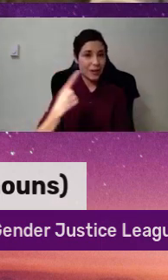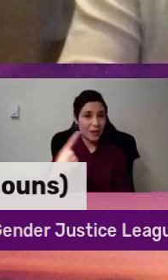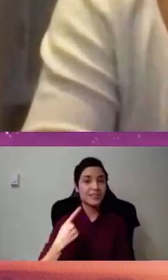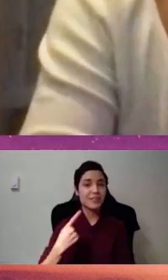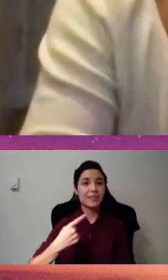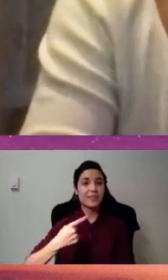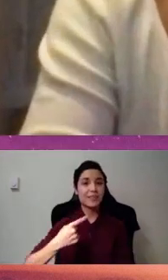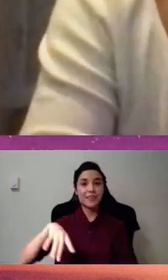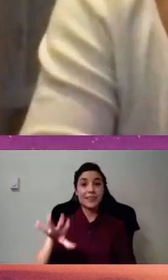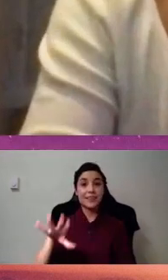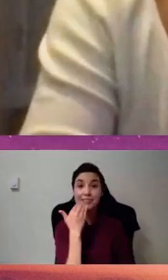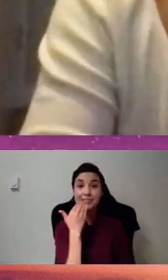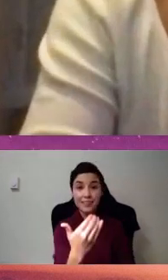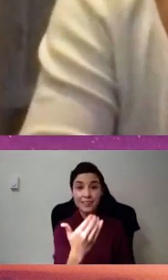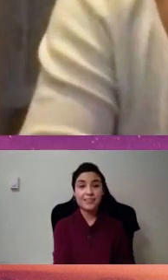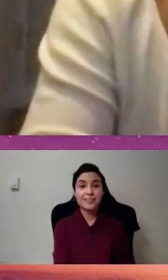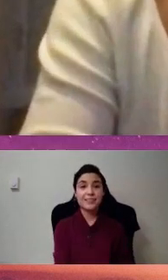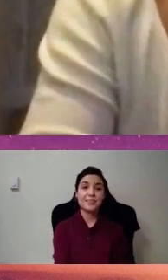Thank you.